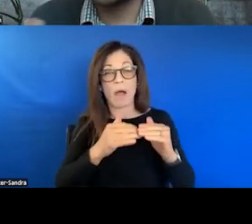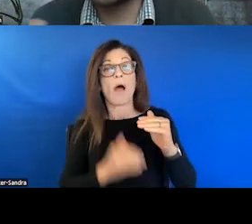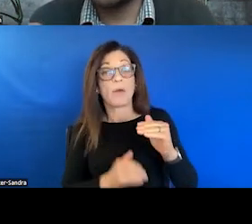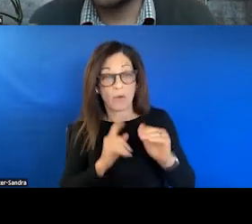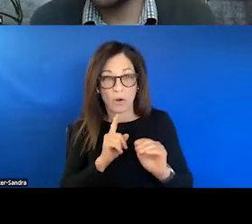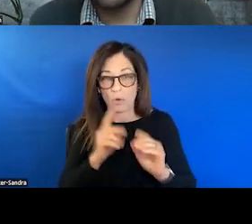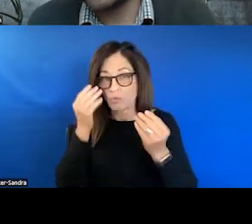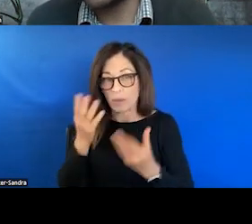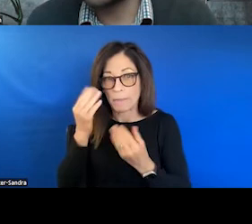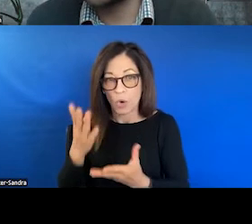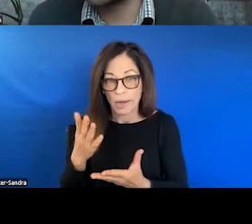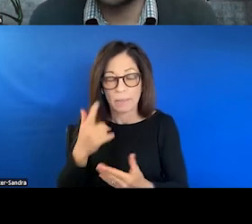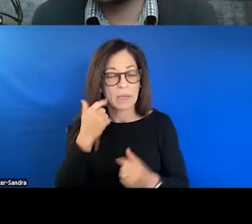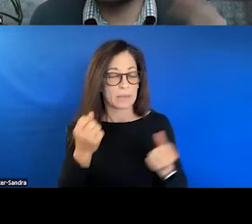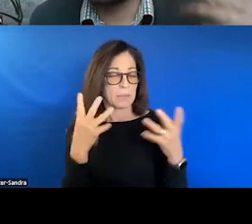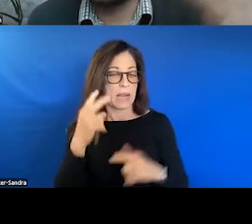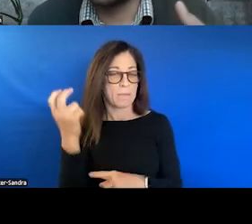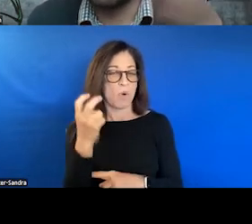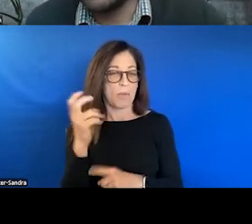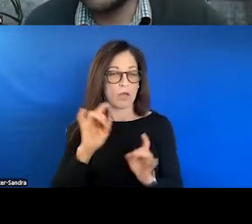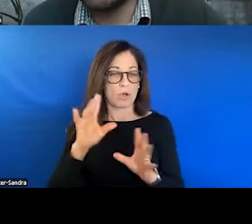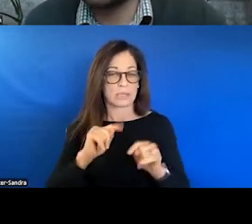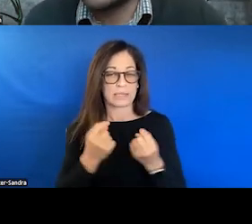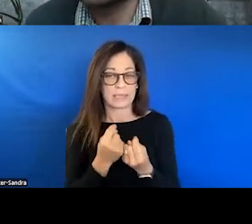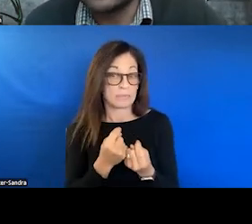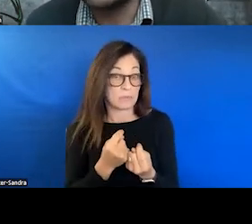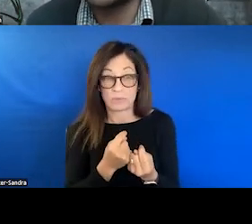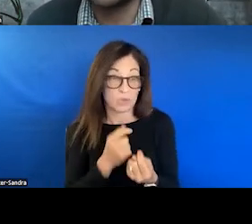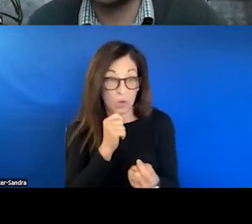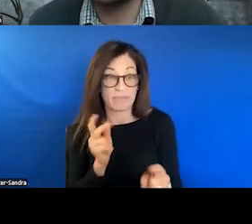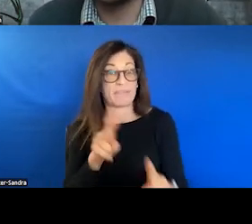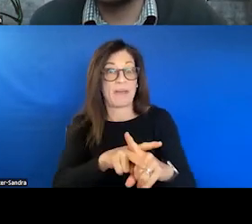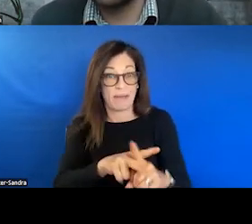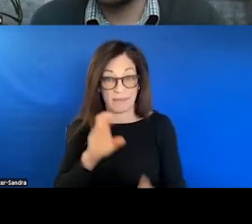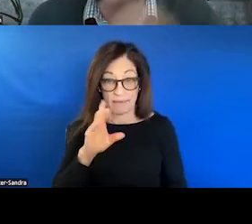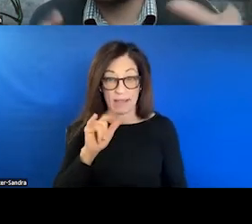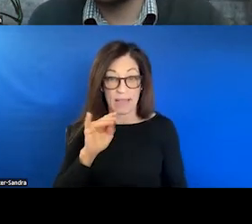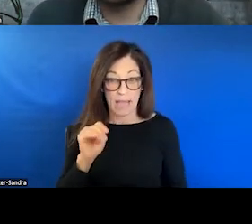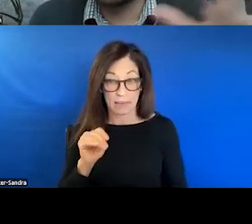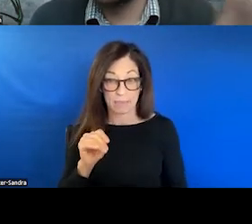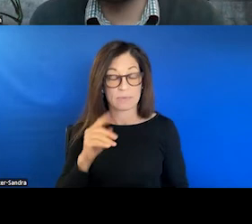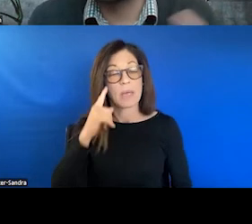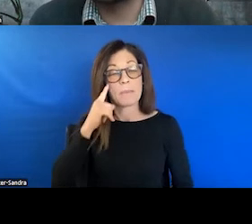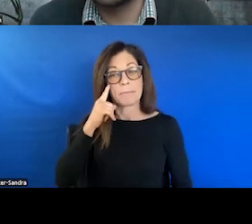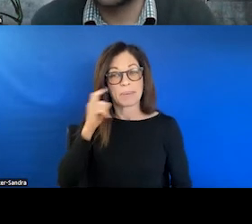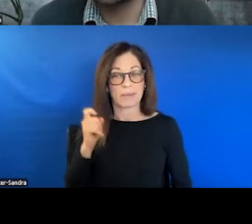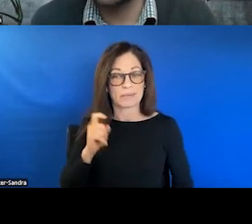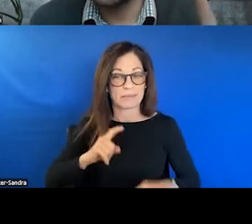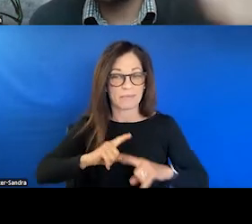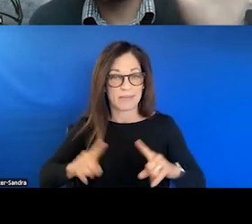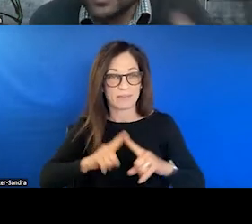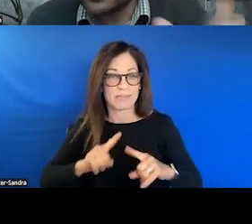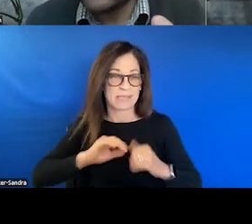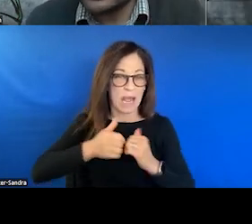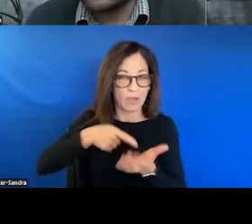perhaps, because a lot of mobile crisis teams probably don't even, you know, file claims, given the differences in reimbursement.